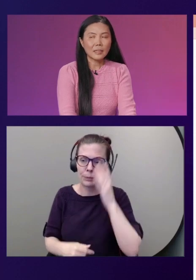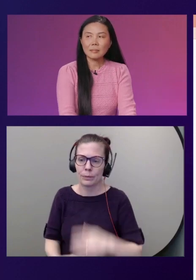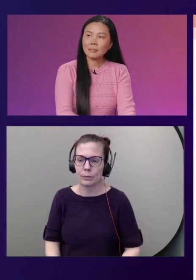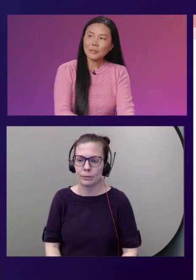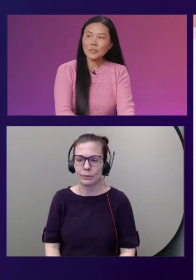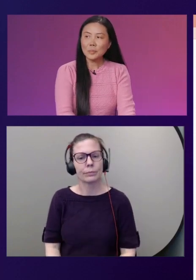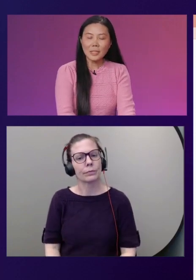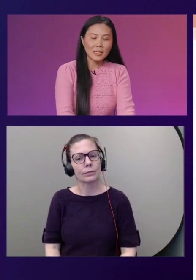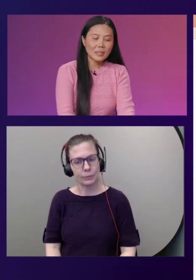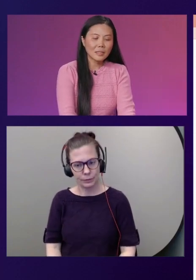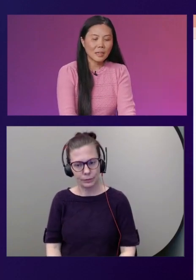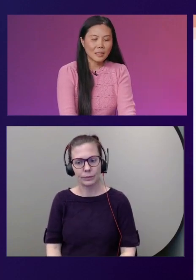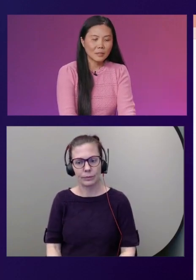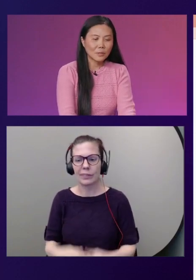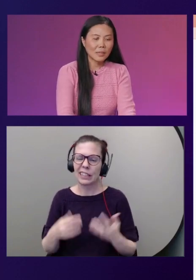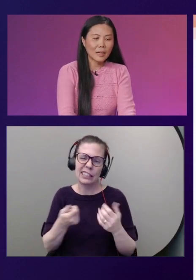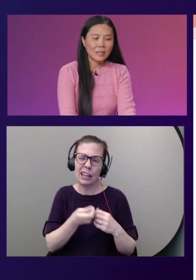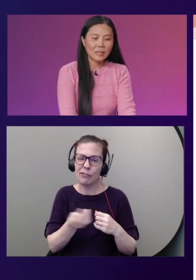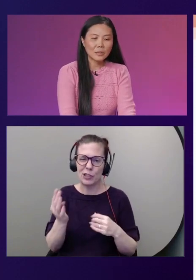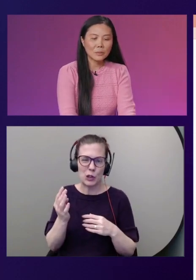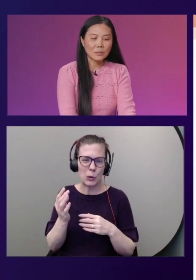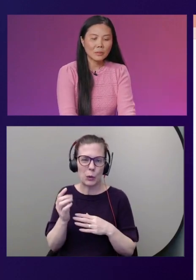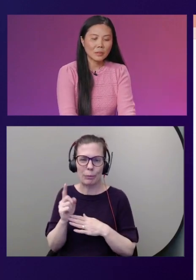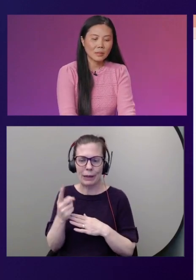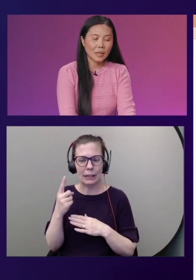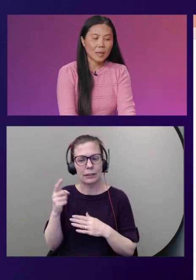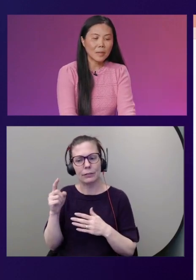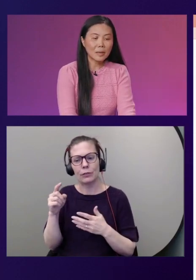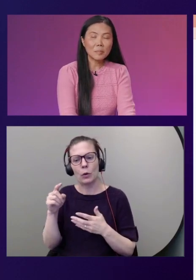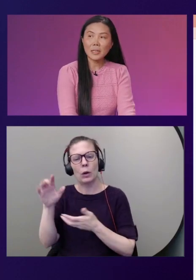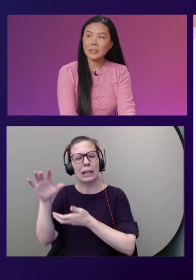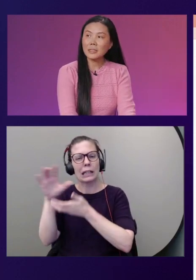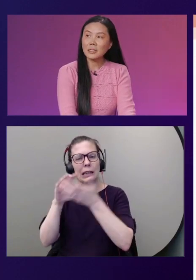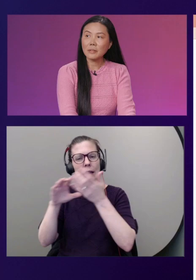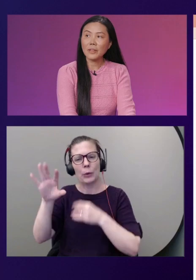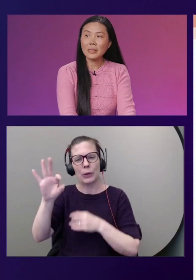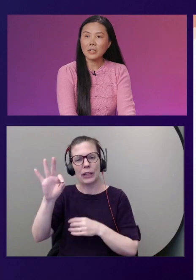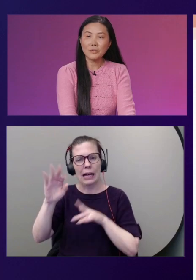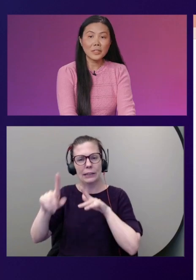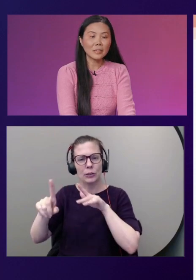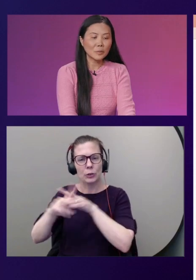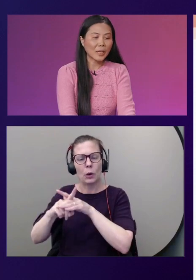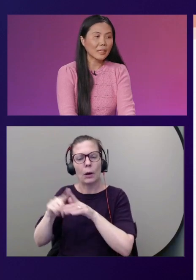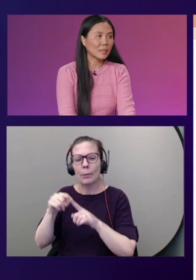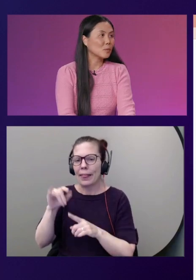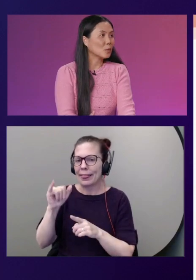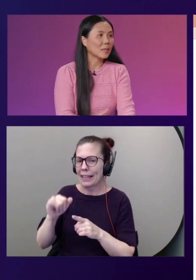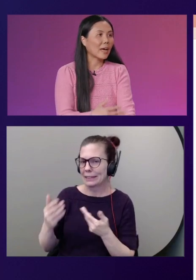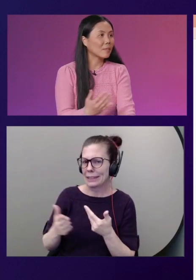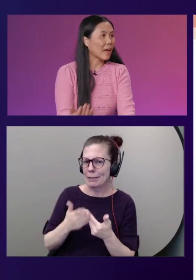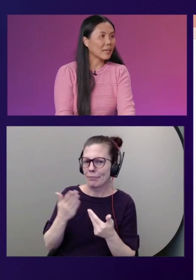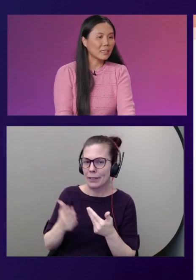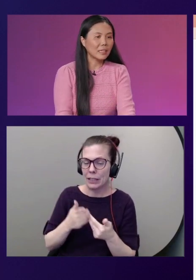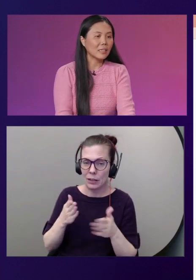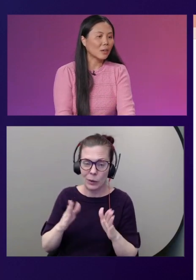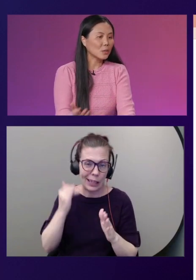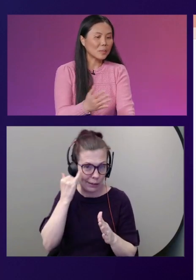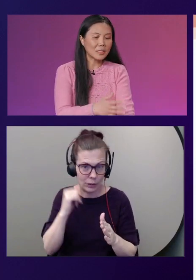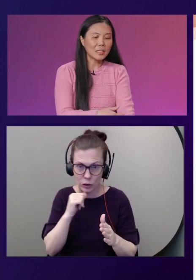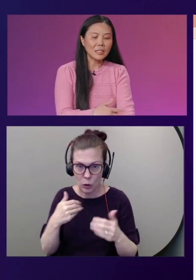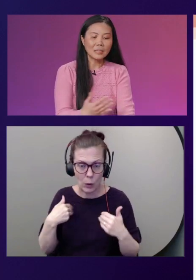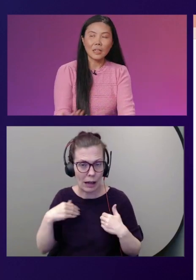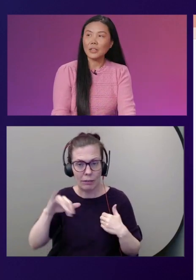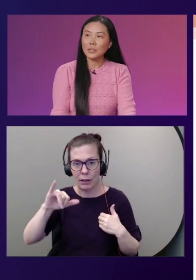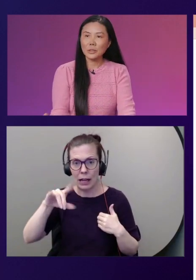It'll take a few minutes for Cloud9 to come up, but this is a very convenient way. If you don't have the IDE on